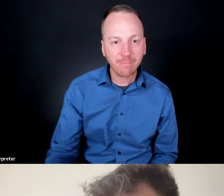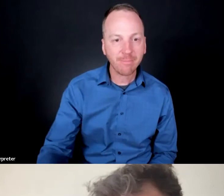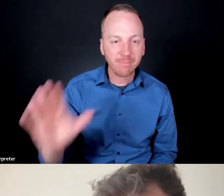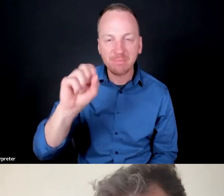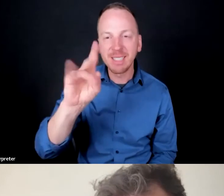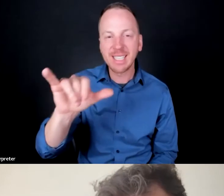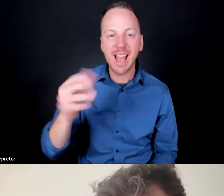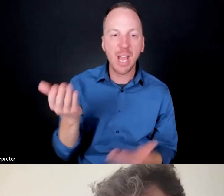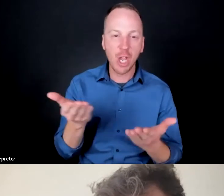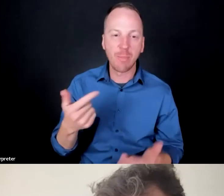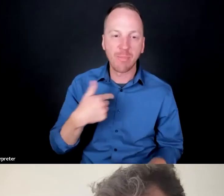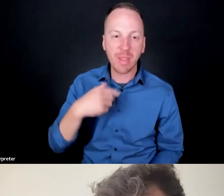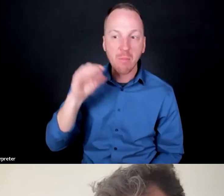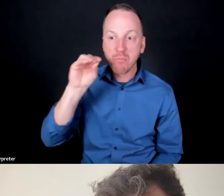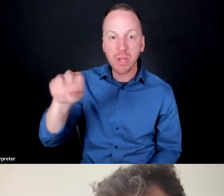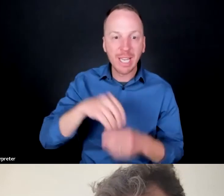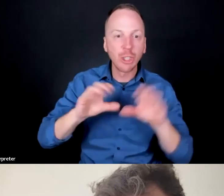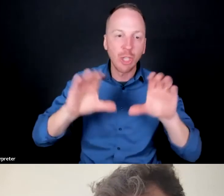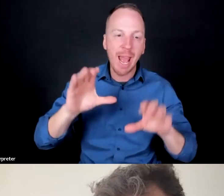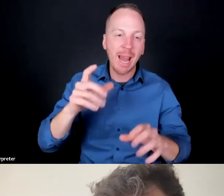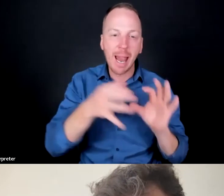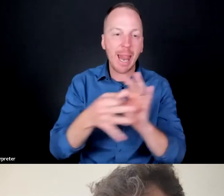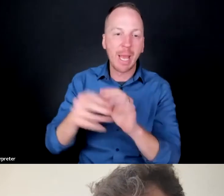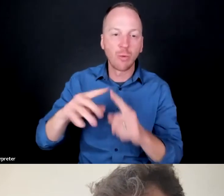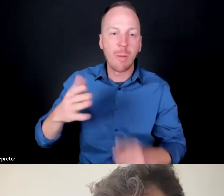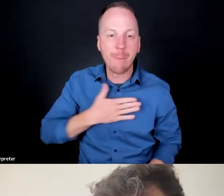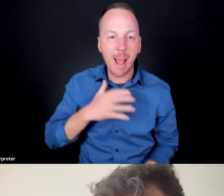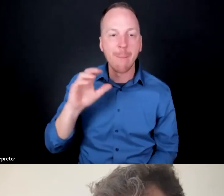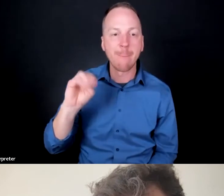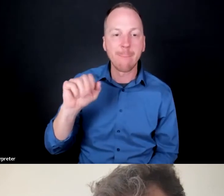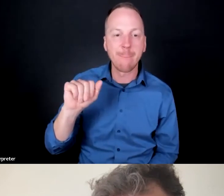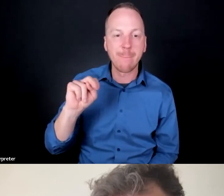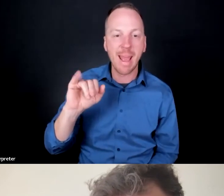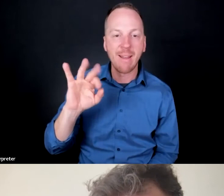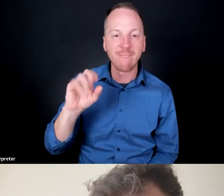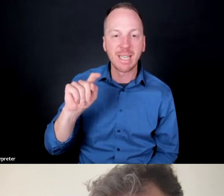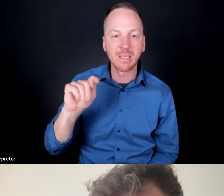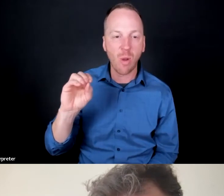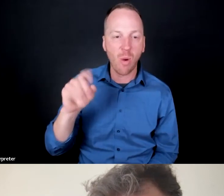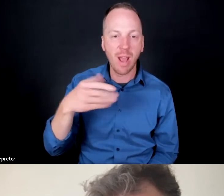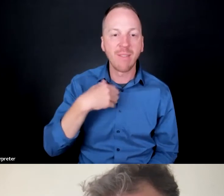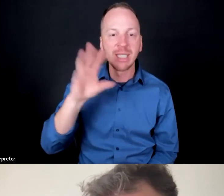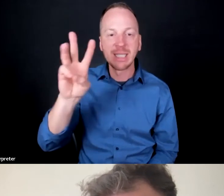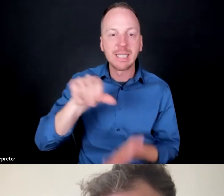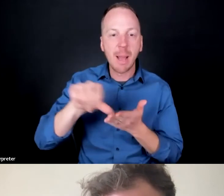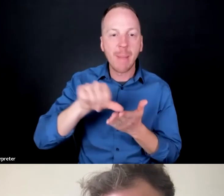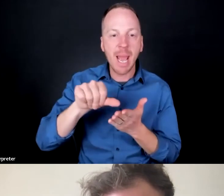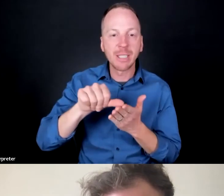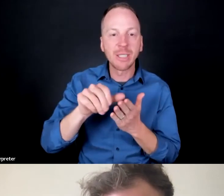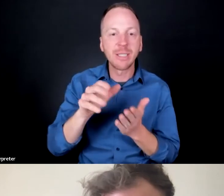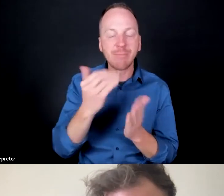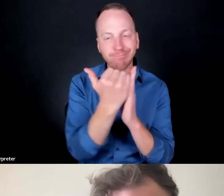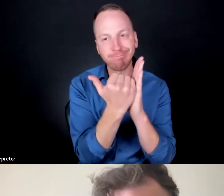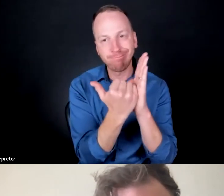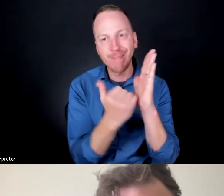This is Sky speaking. I put in the chat the link to my manifesto, and this has a 6-page bibliography